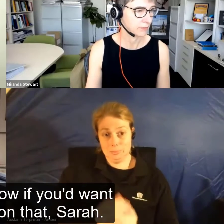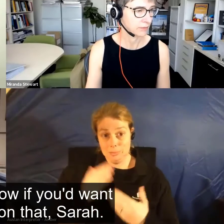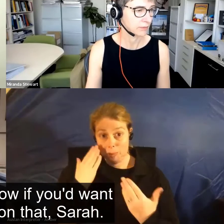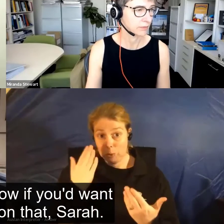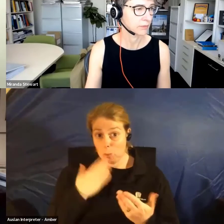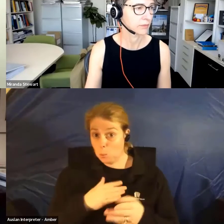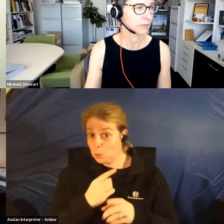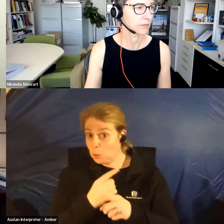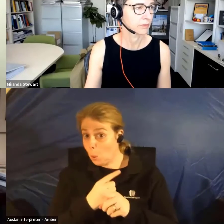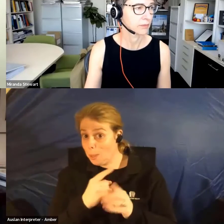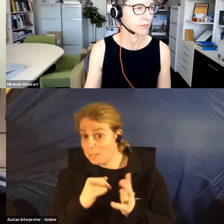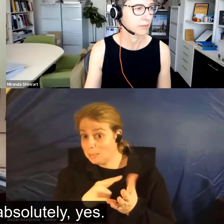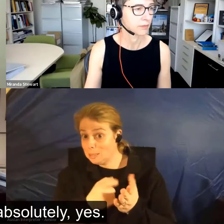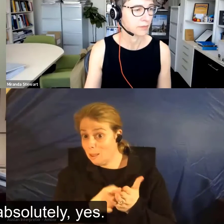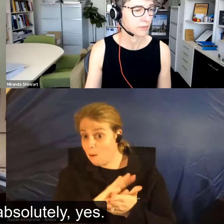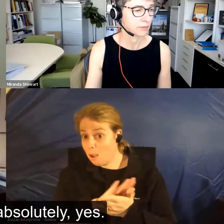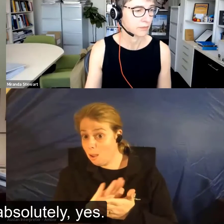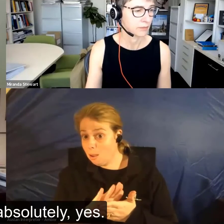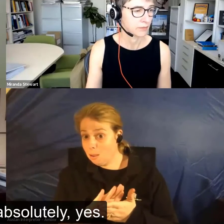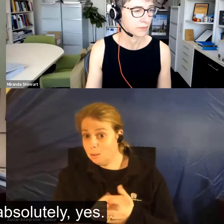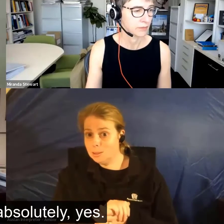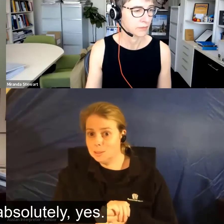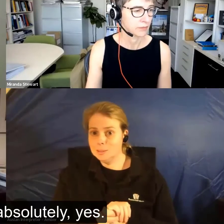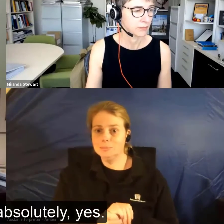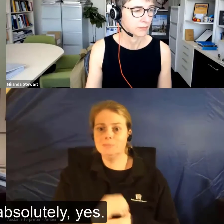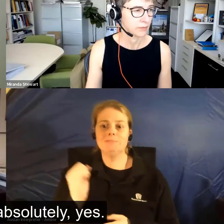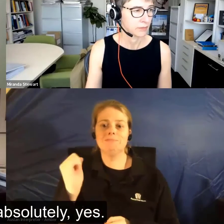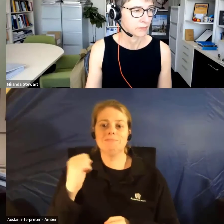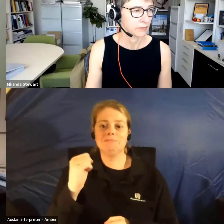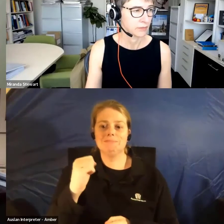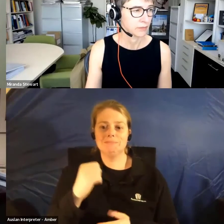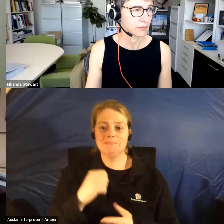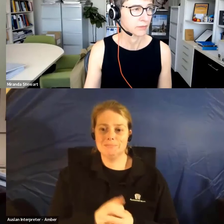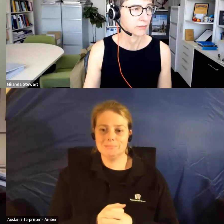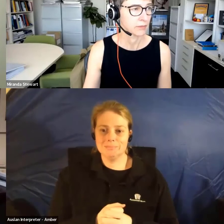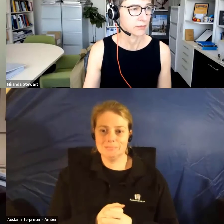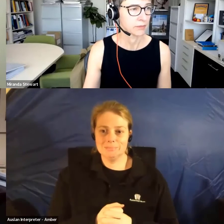that, Sarah. Oh, absolutely, yes.